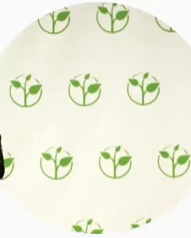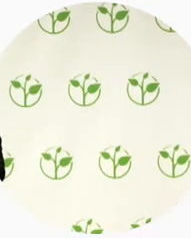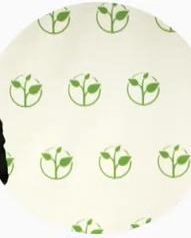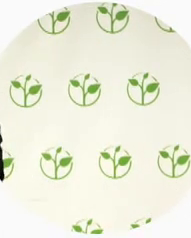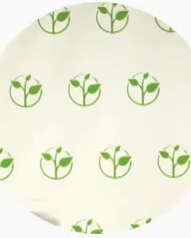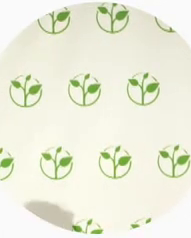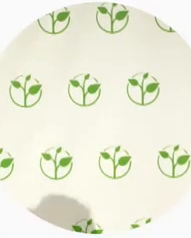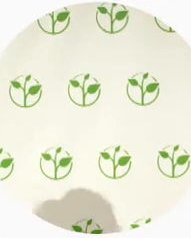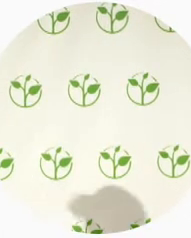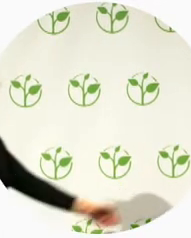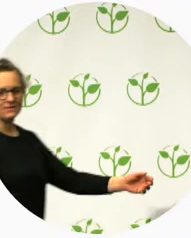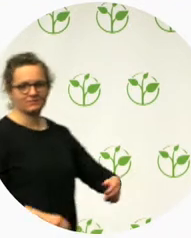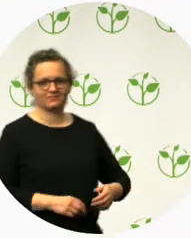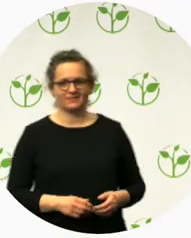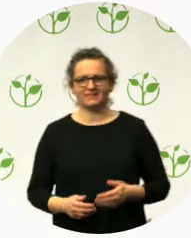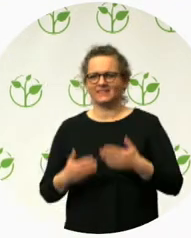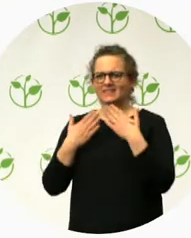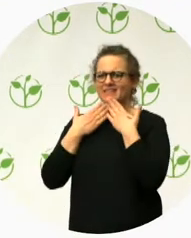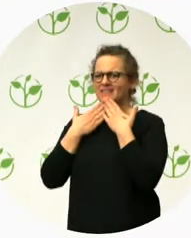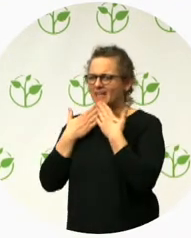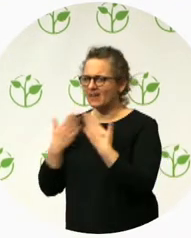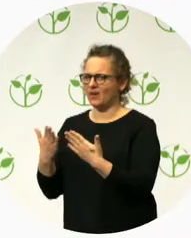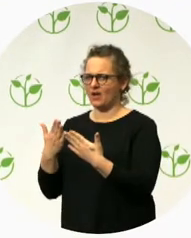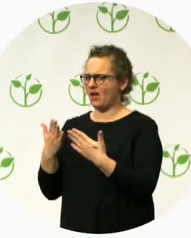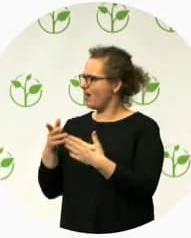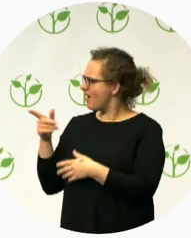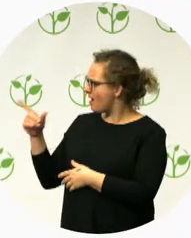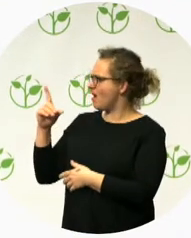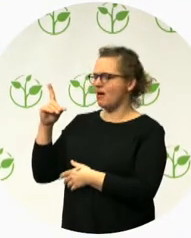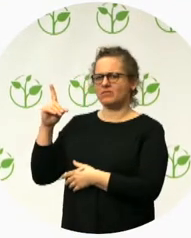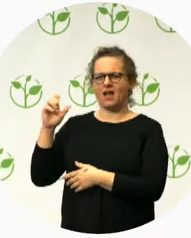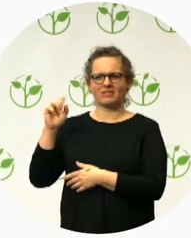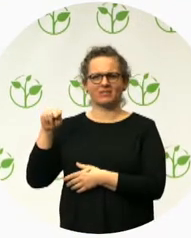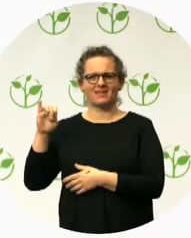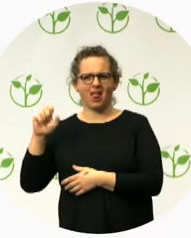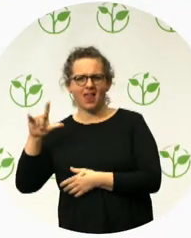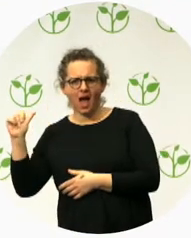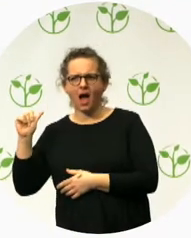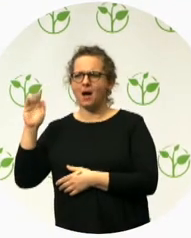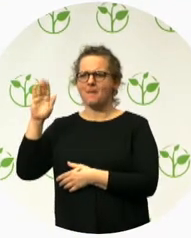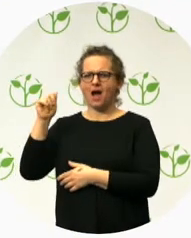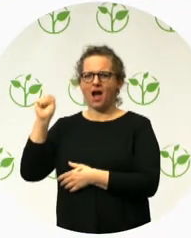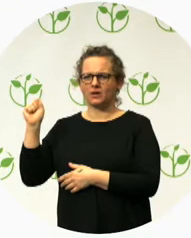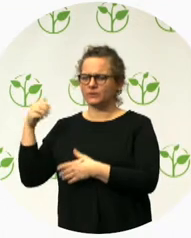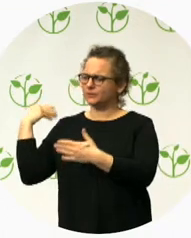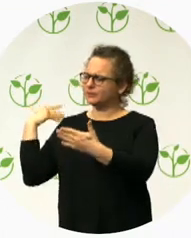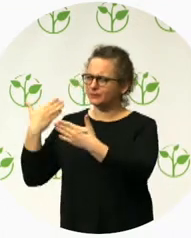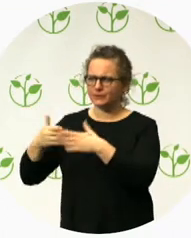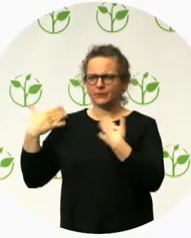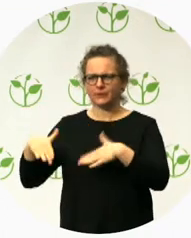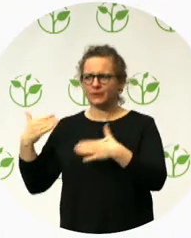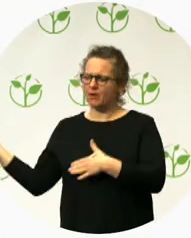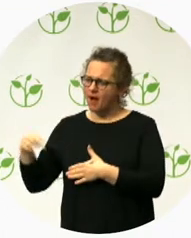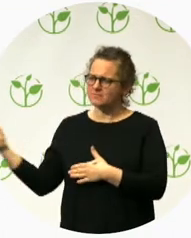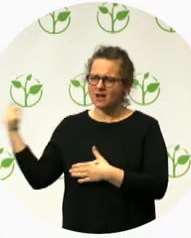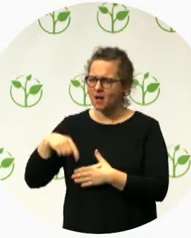Thank you so much, Daniela, for your passion, your leadership, your commitment, for coming back. I want to take you up on